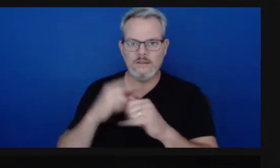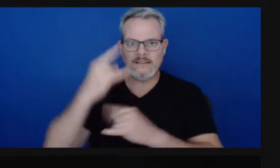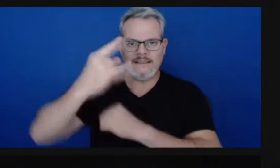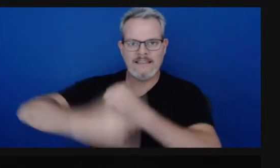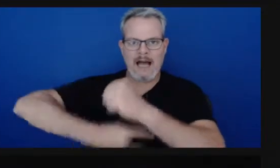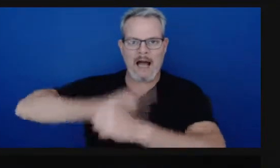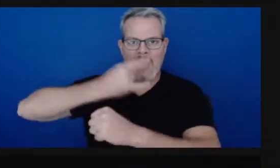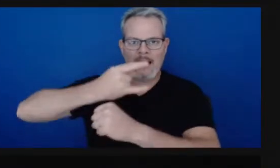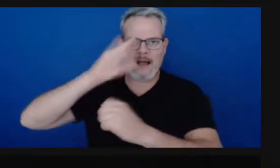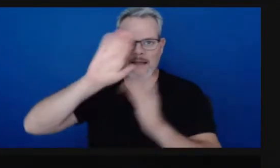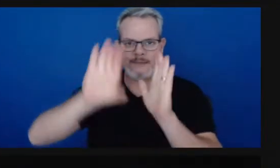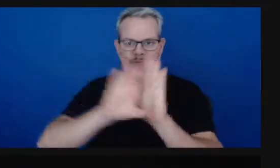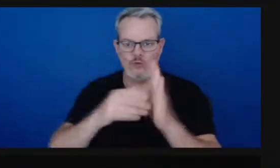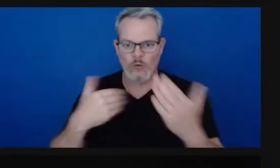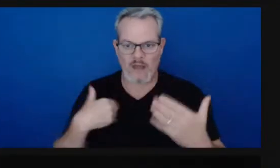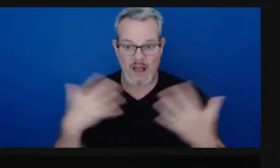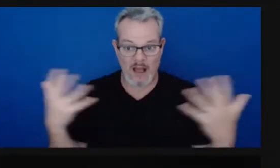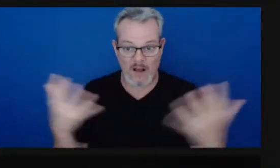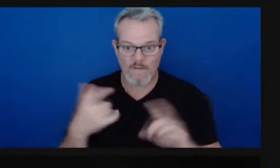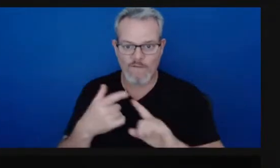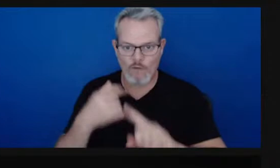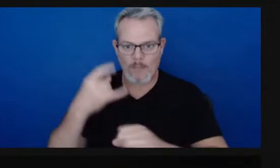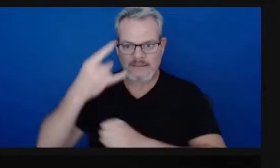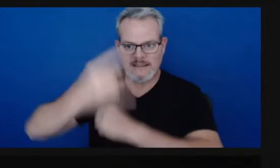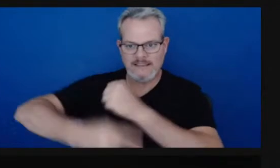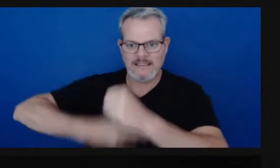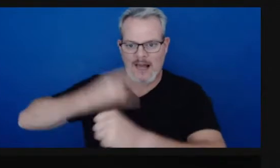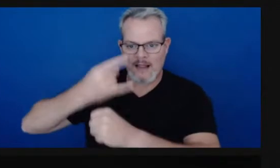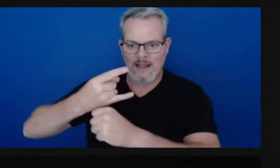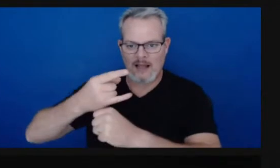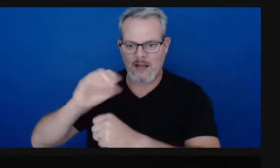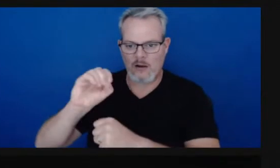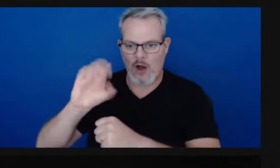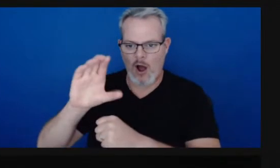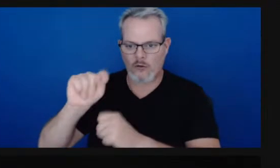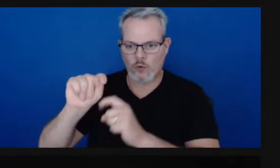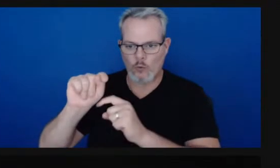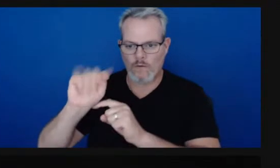was from satellites from October 4th to 12th.